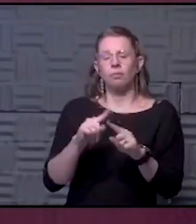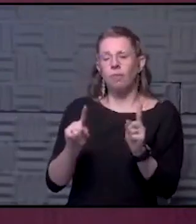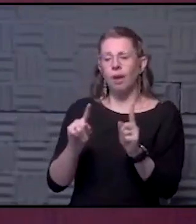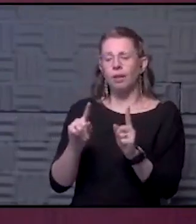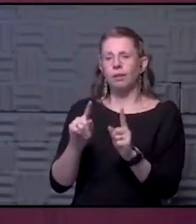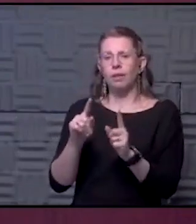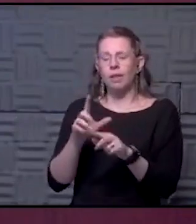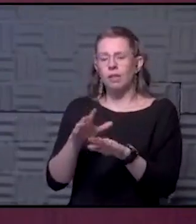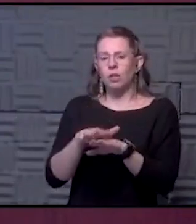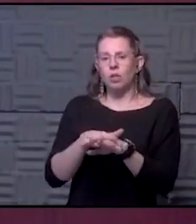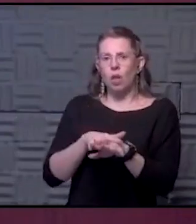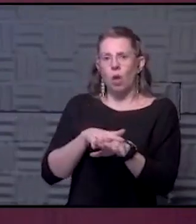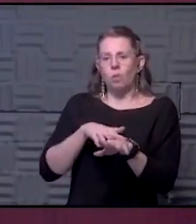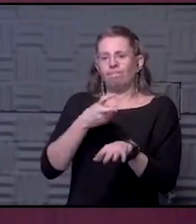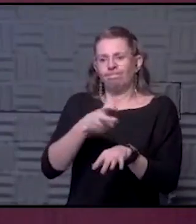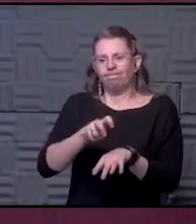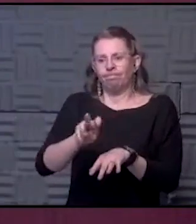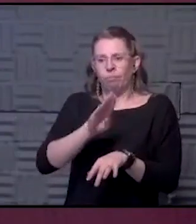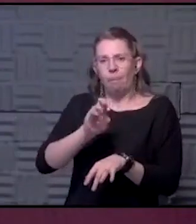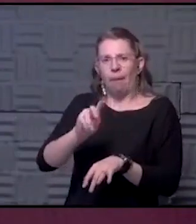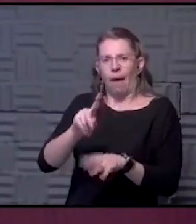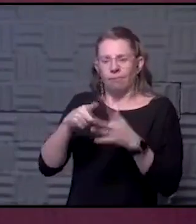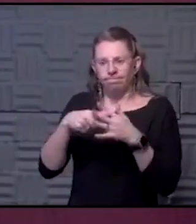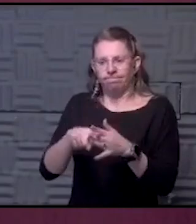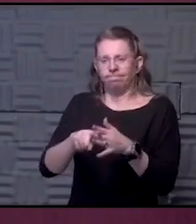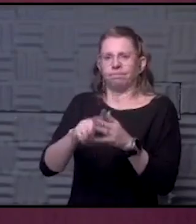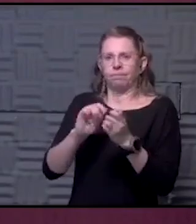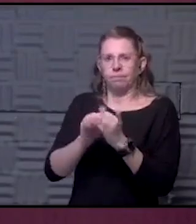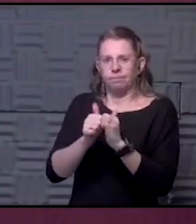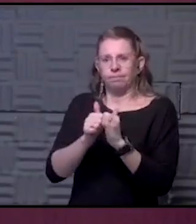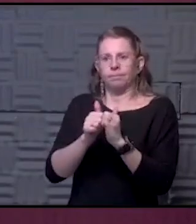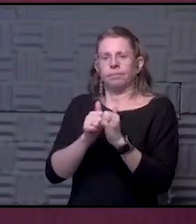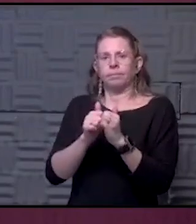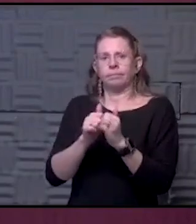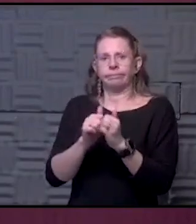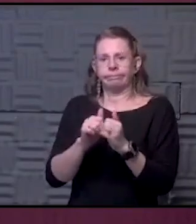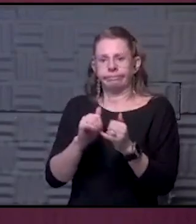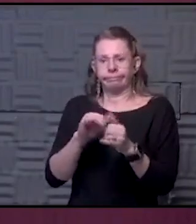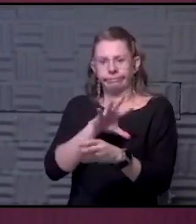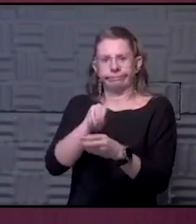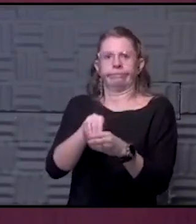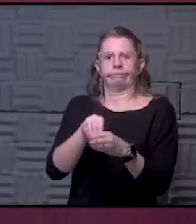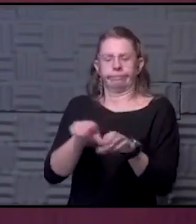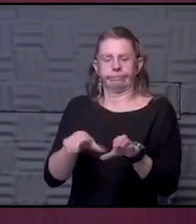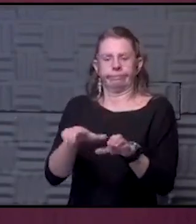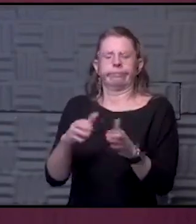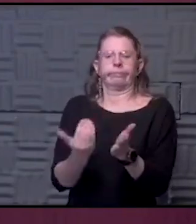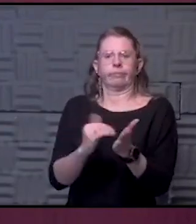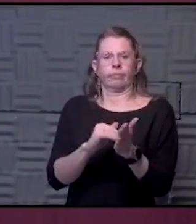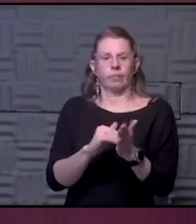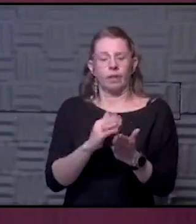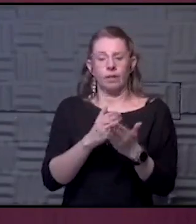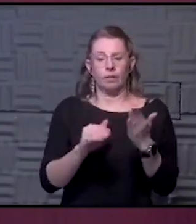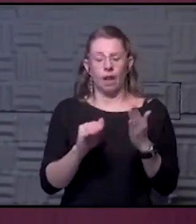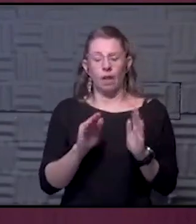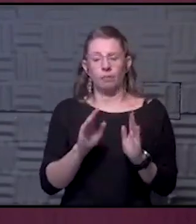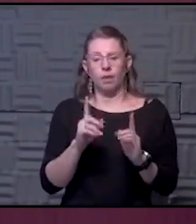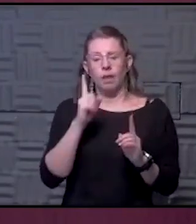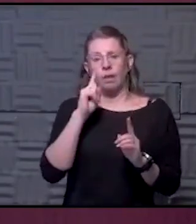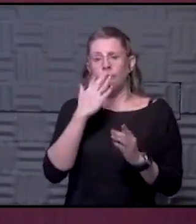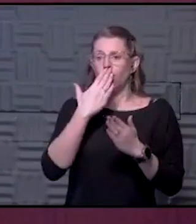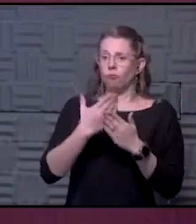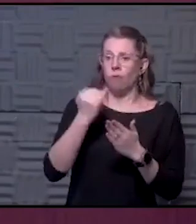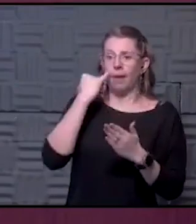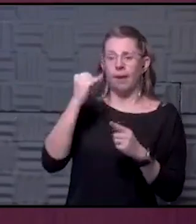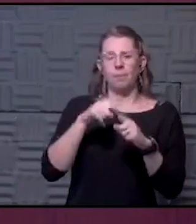to play. And this is very, very important because some communities have, they say, well, we're just not going to do that. It's a great idea, but we're not going to do it. The